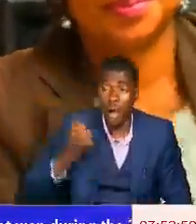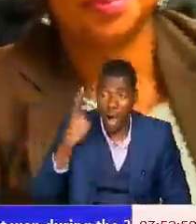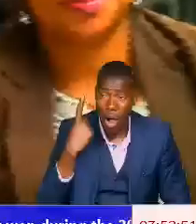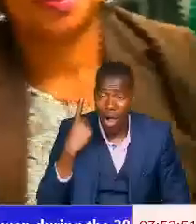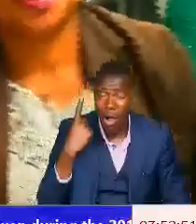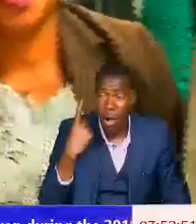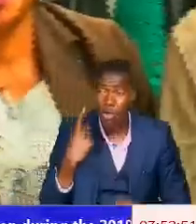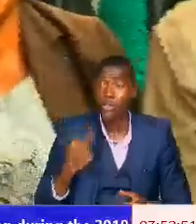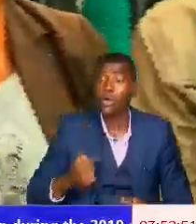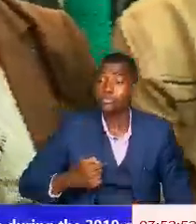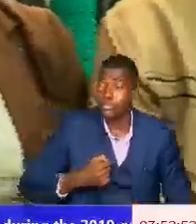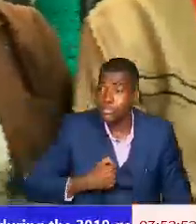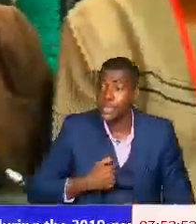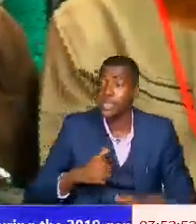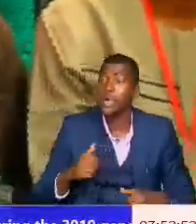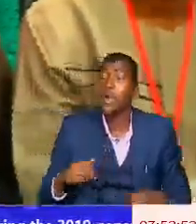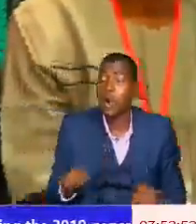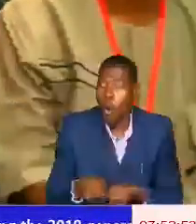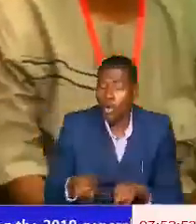today,